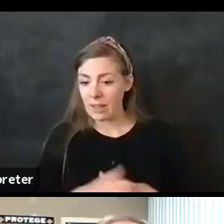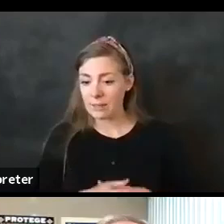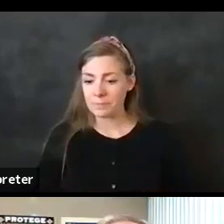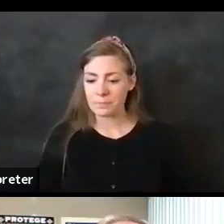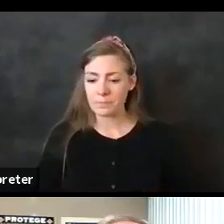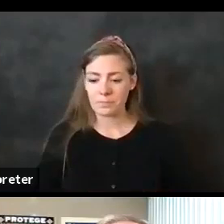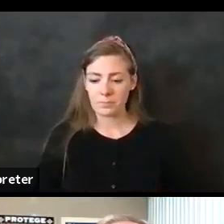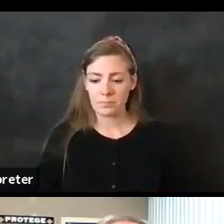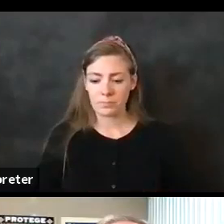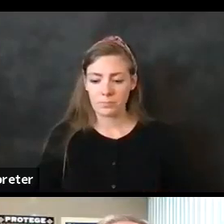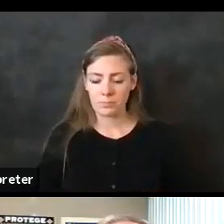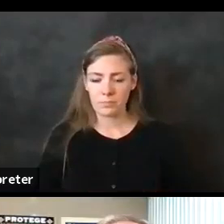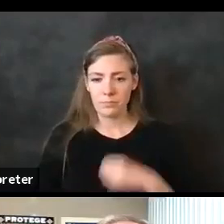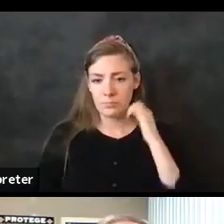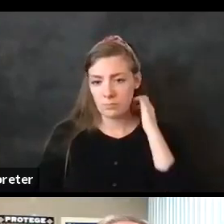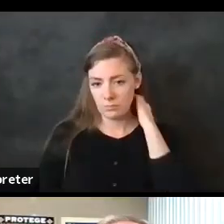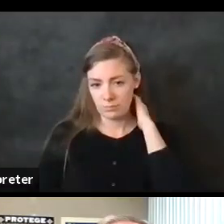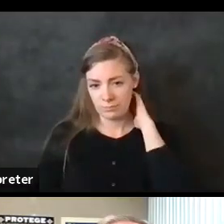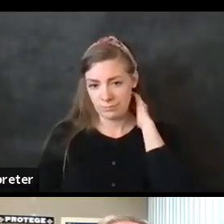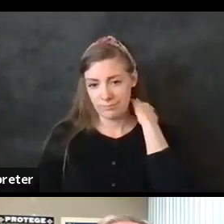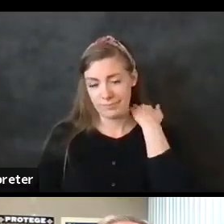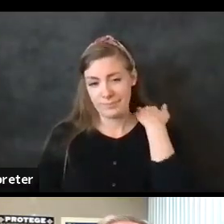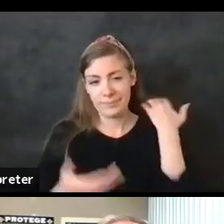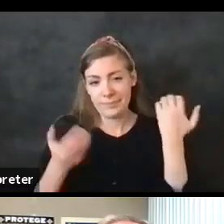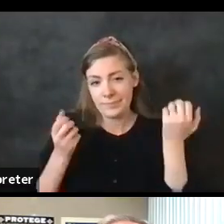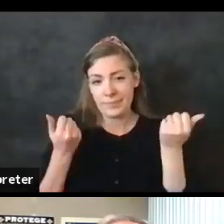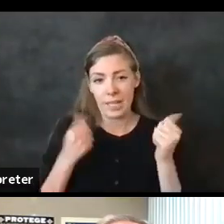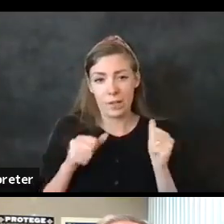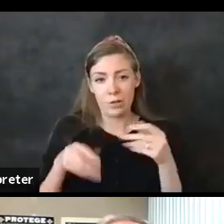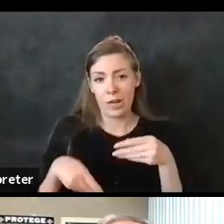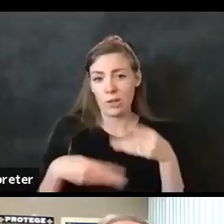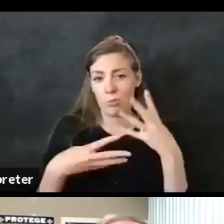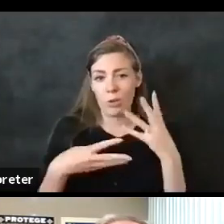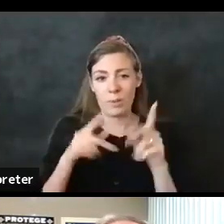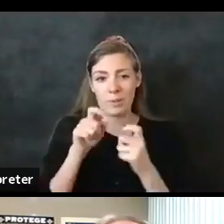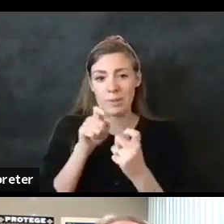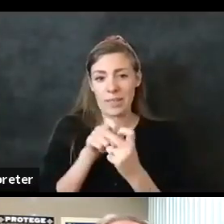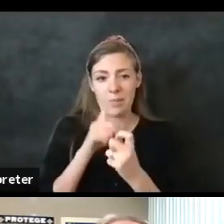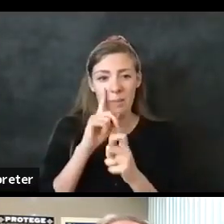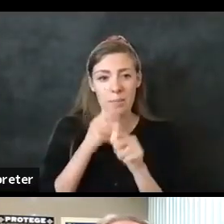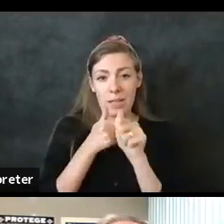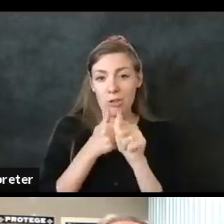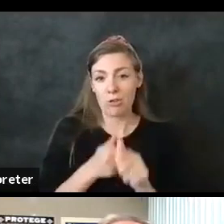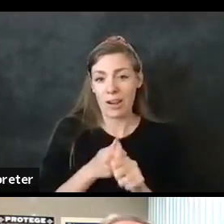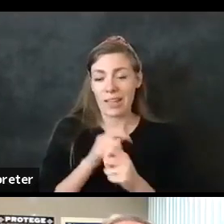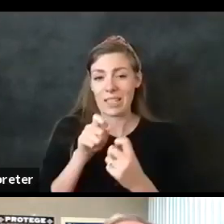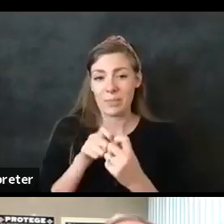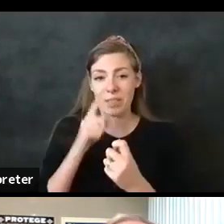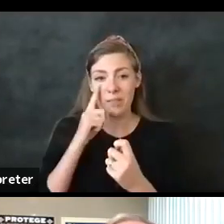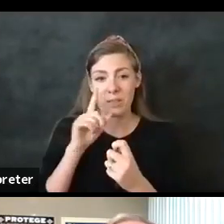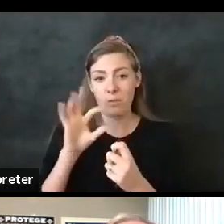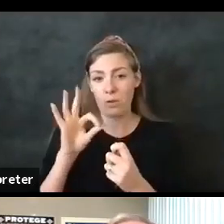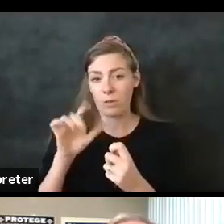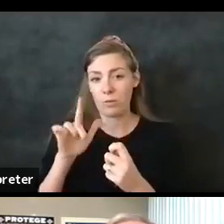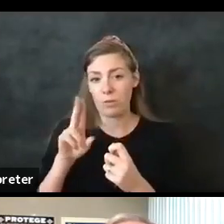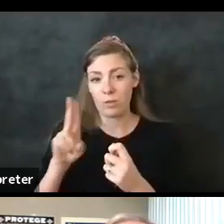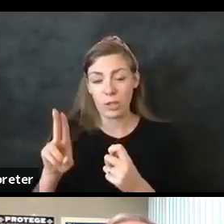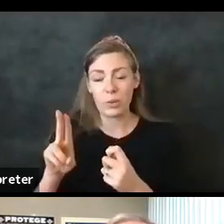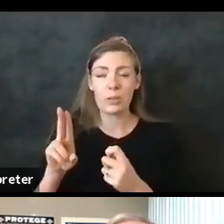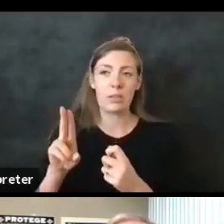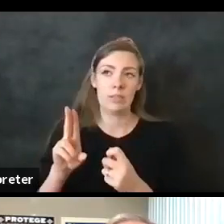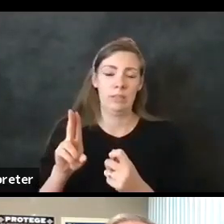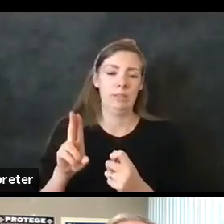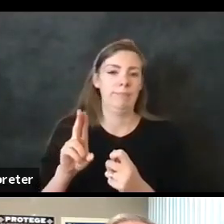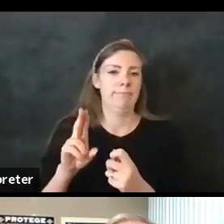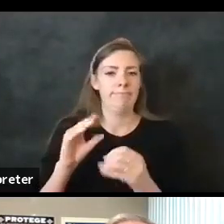try to pull up some of the specifics, but I think tracking case rates for influenza is a little bit